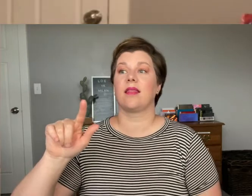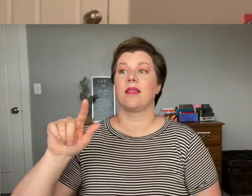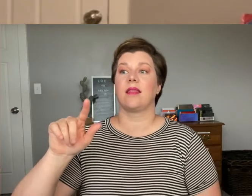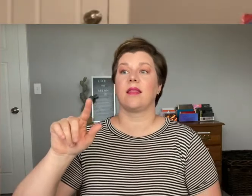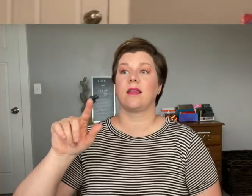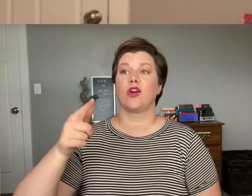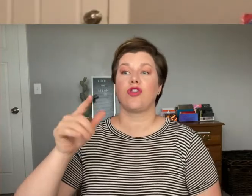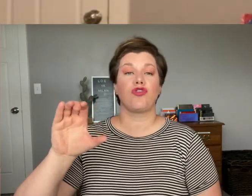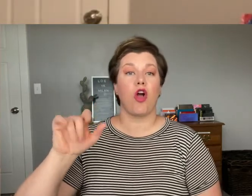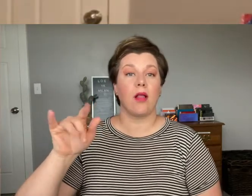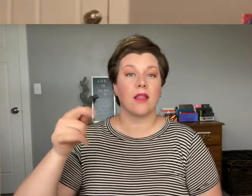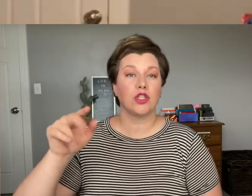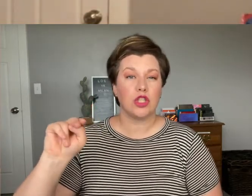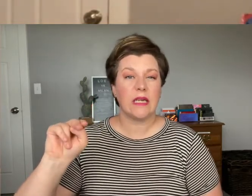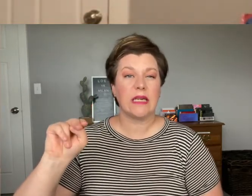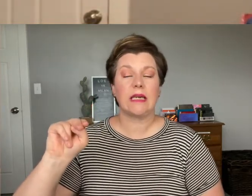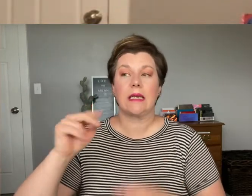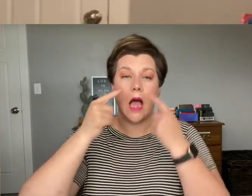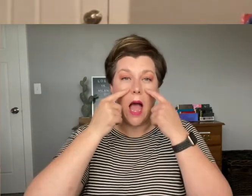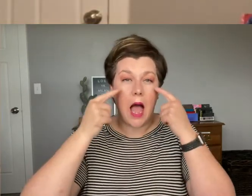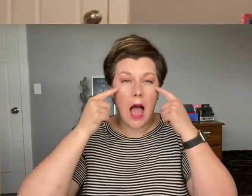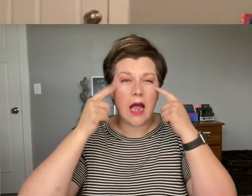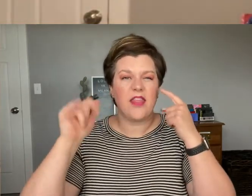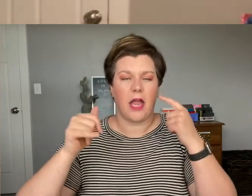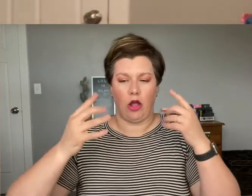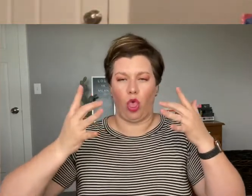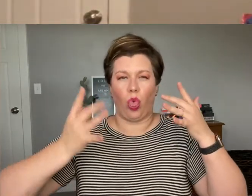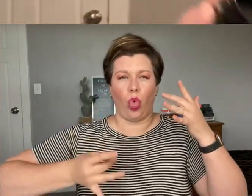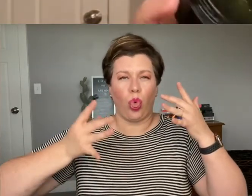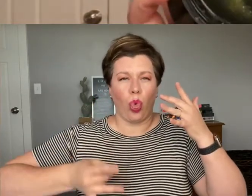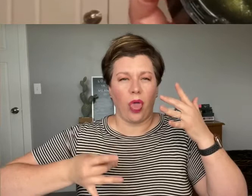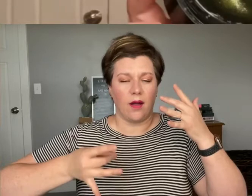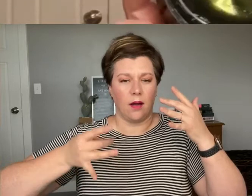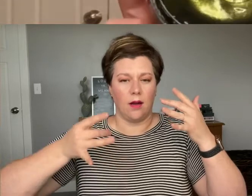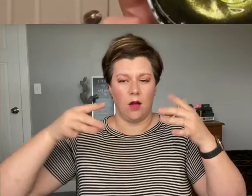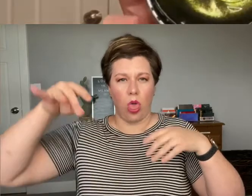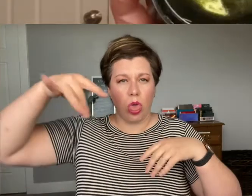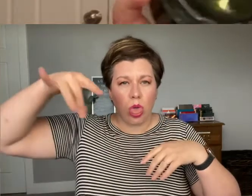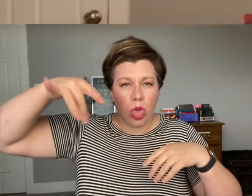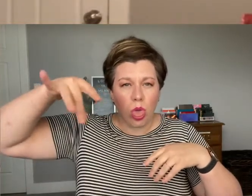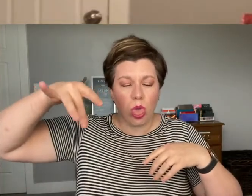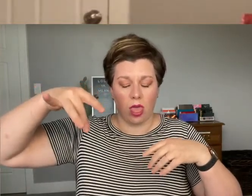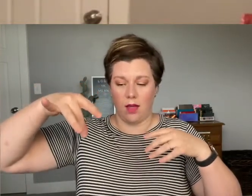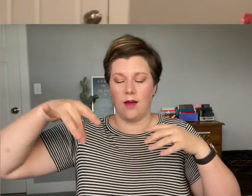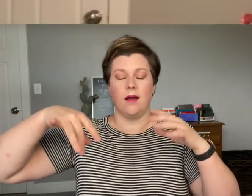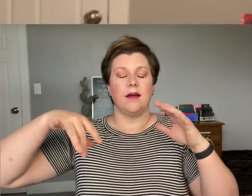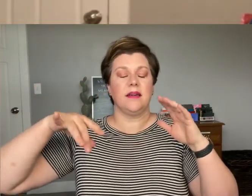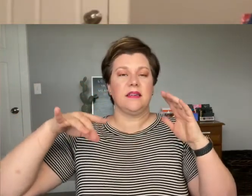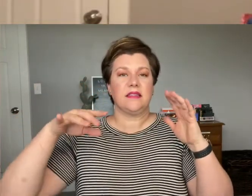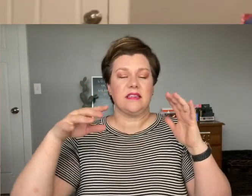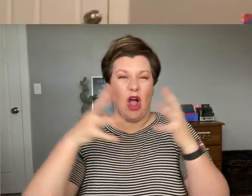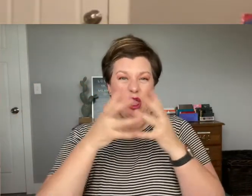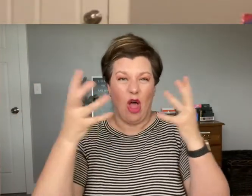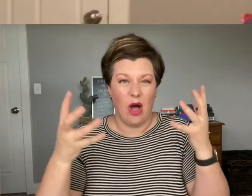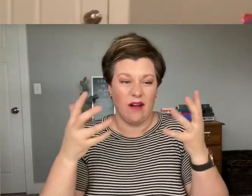Collagen Gold Eye Gel Patches. These are sloppy and slurpy and go under the eyes.